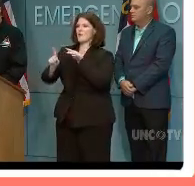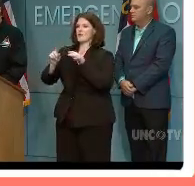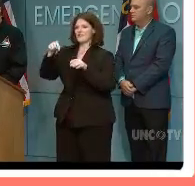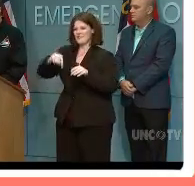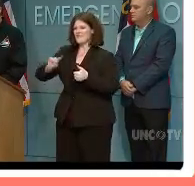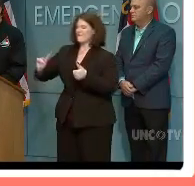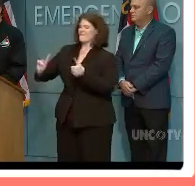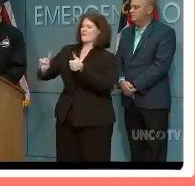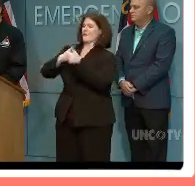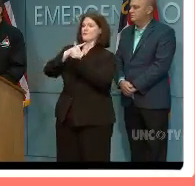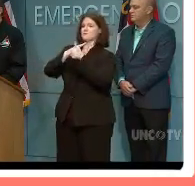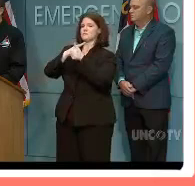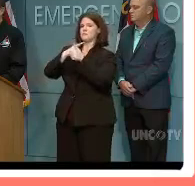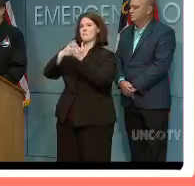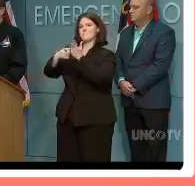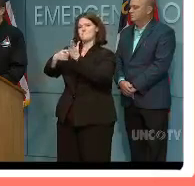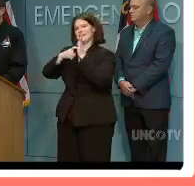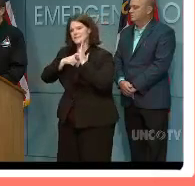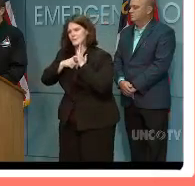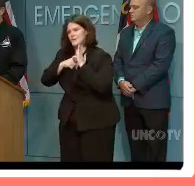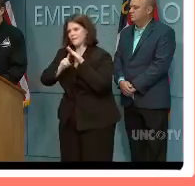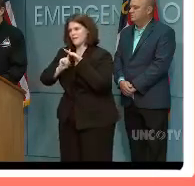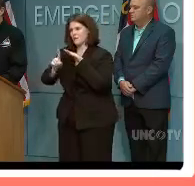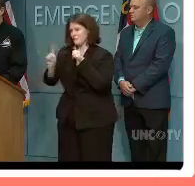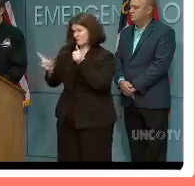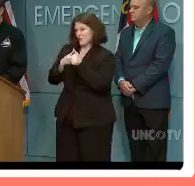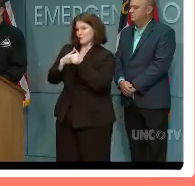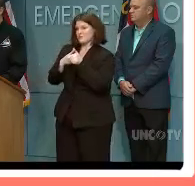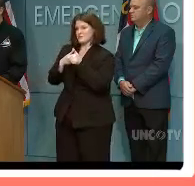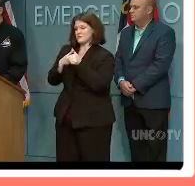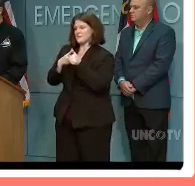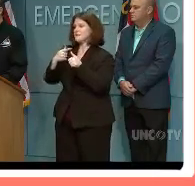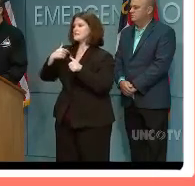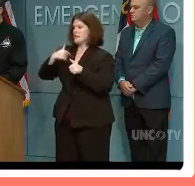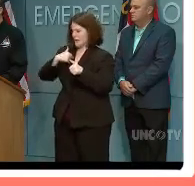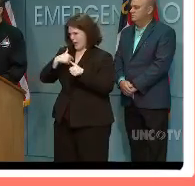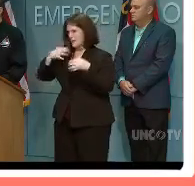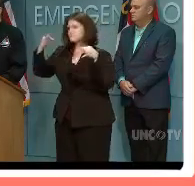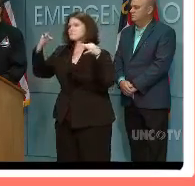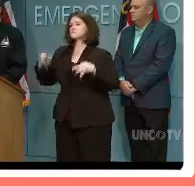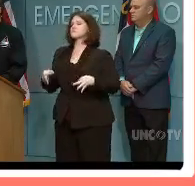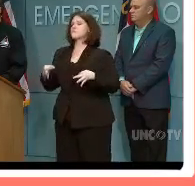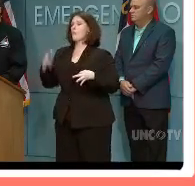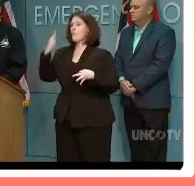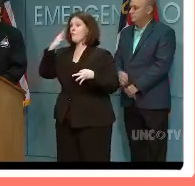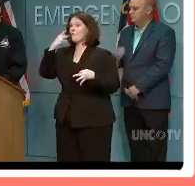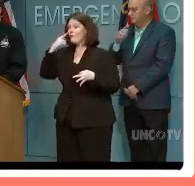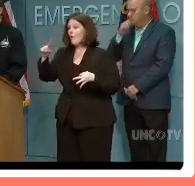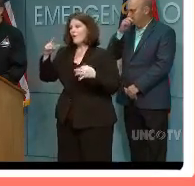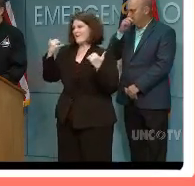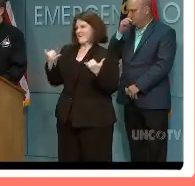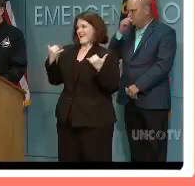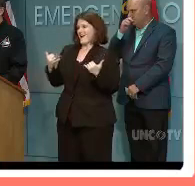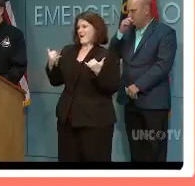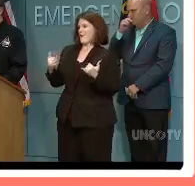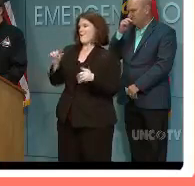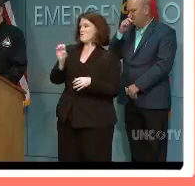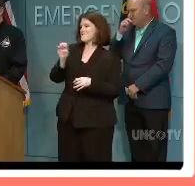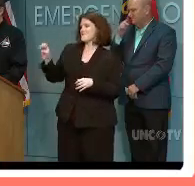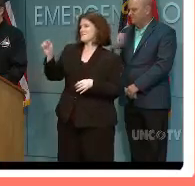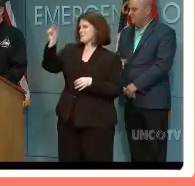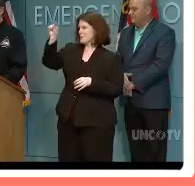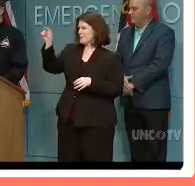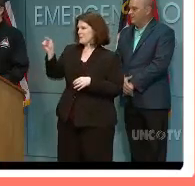This is the first one of its kind, and I am issuing it for the barrier islands.